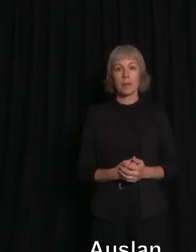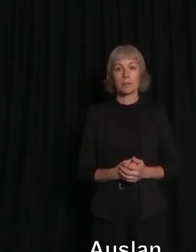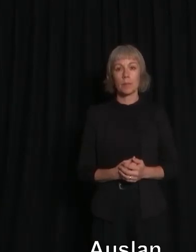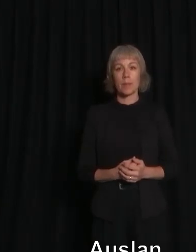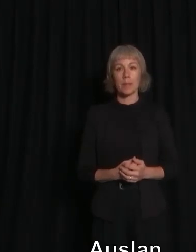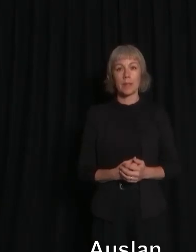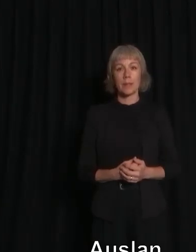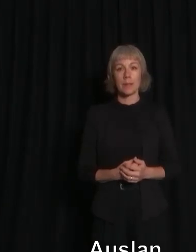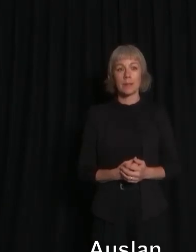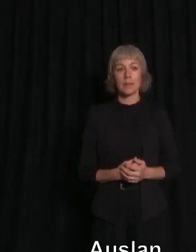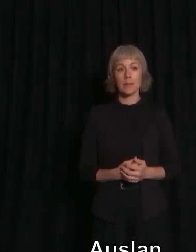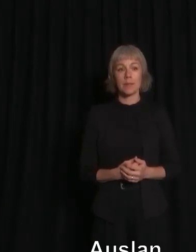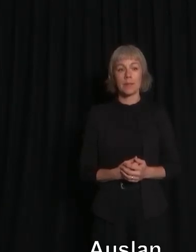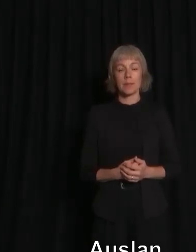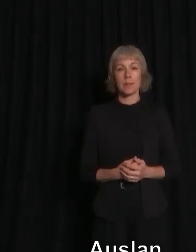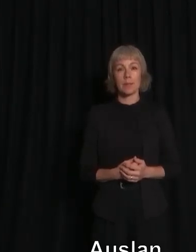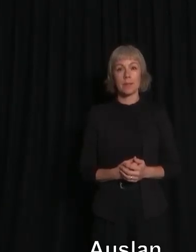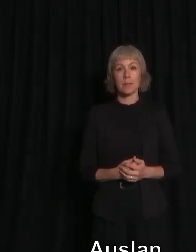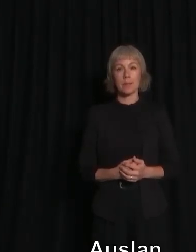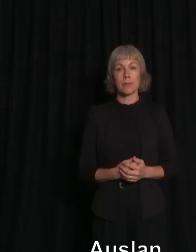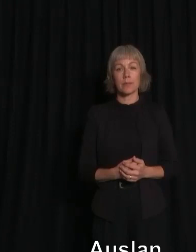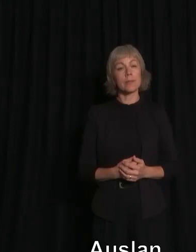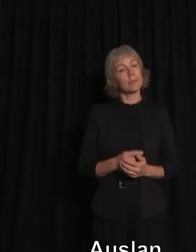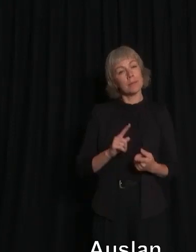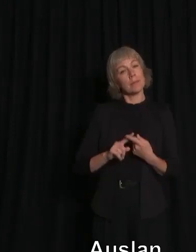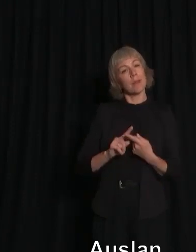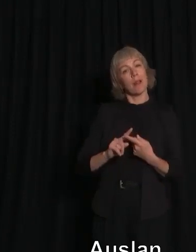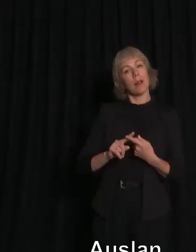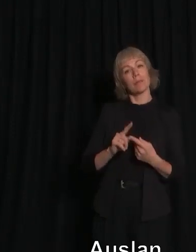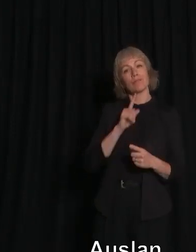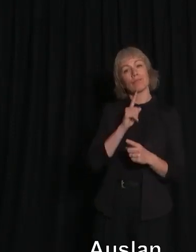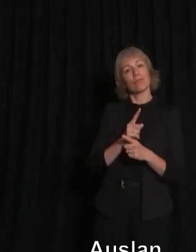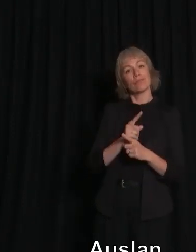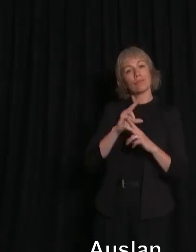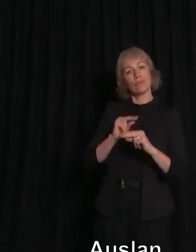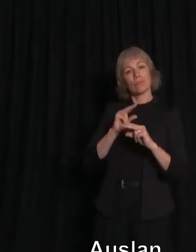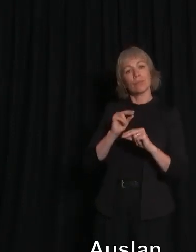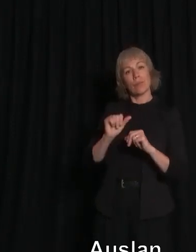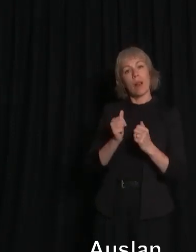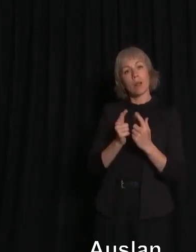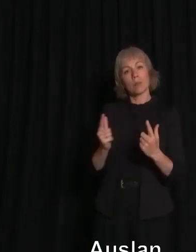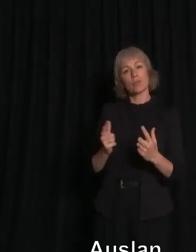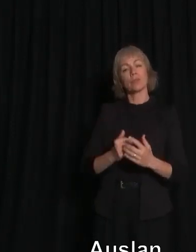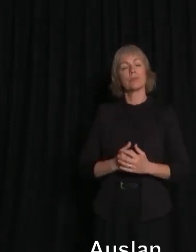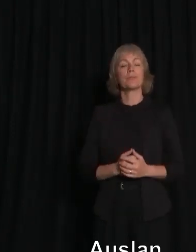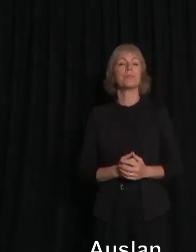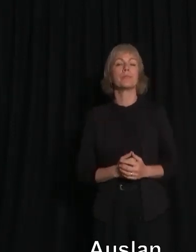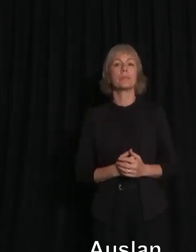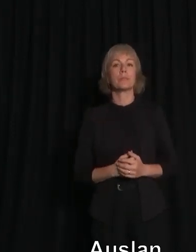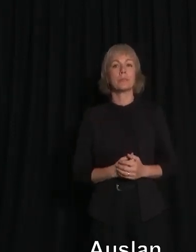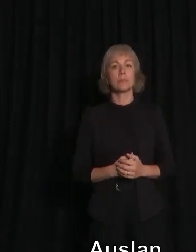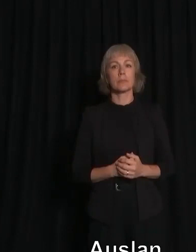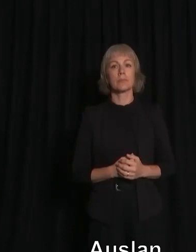contar experiencias, pero también en los últimos 2 días estuvimos aprendiendo de cada una de las personas que